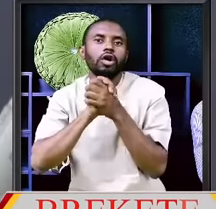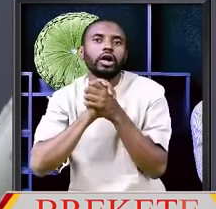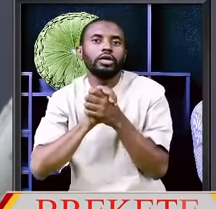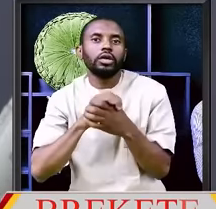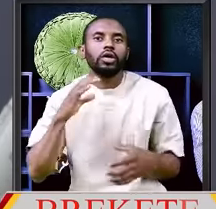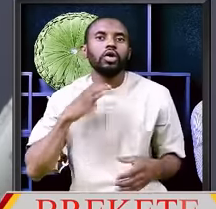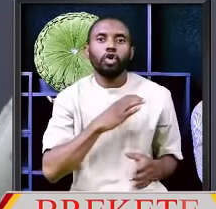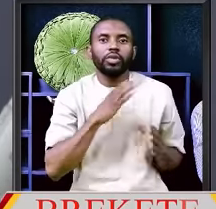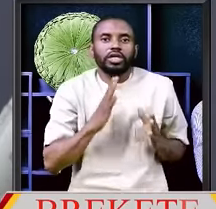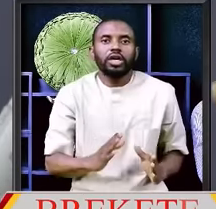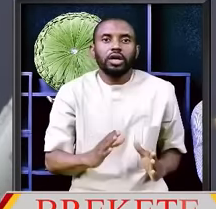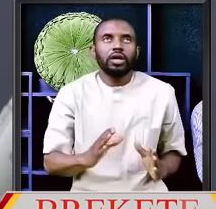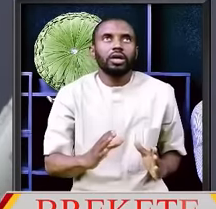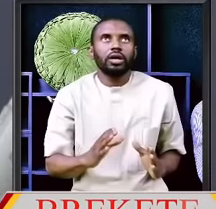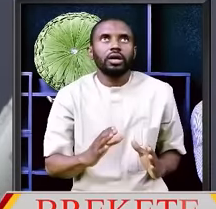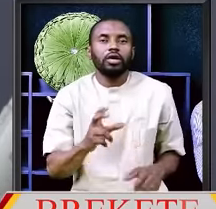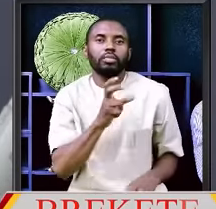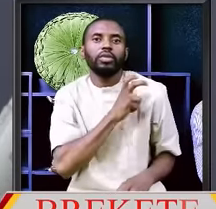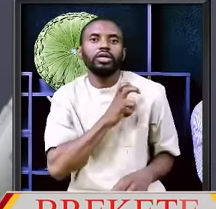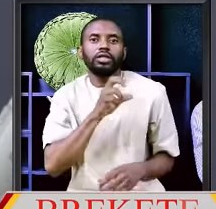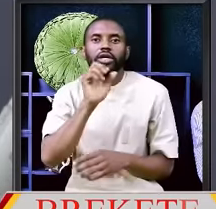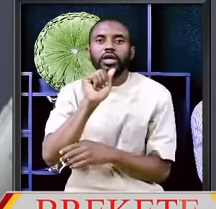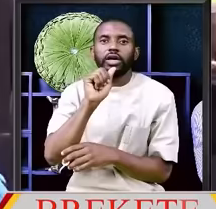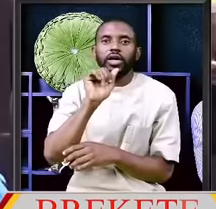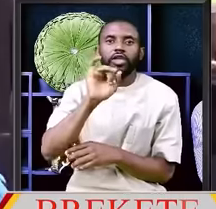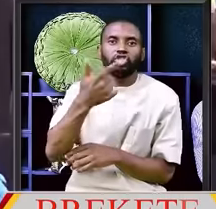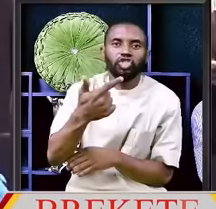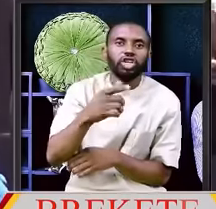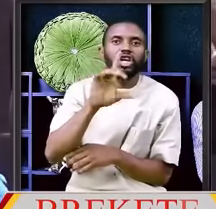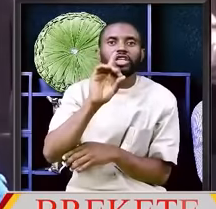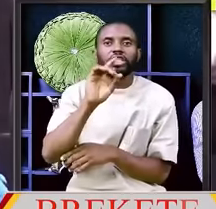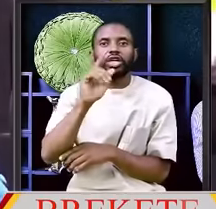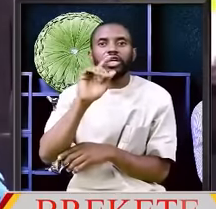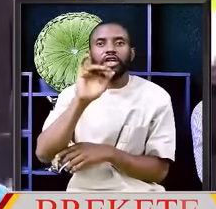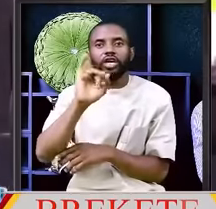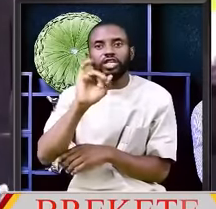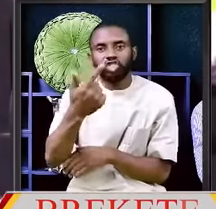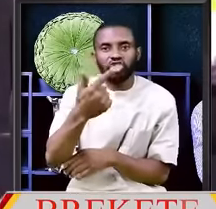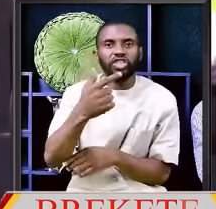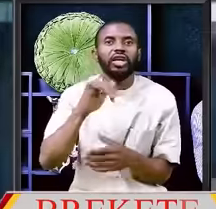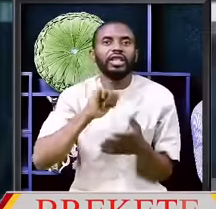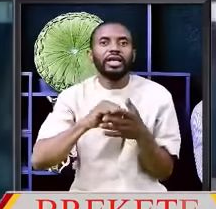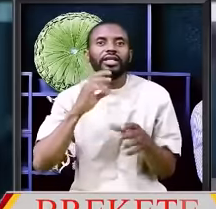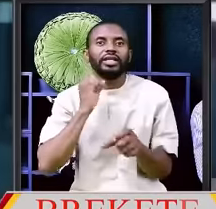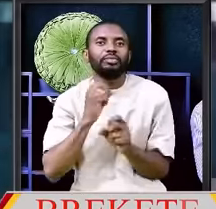the commissioners of police, the AIGs and the DIGs where they promote recently.